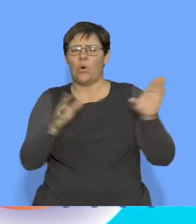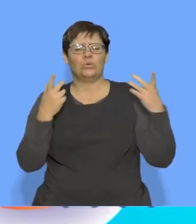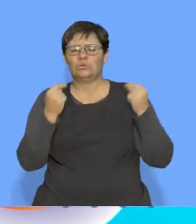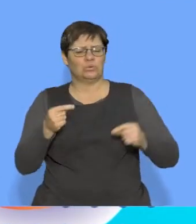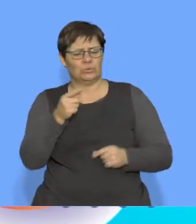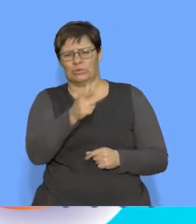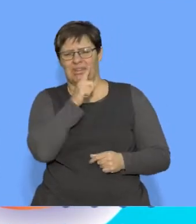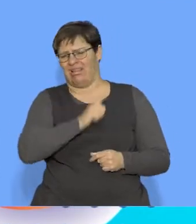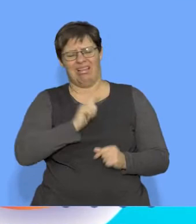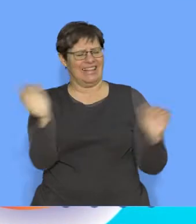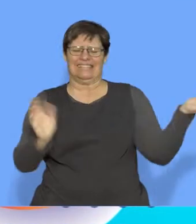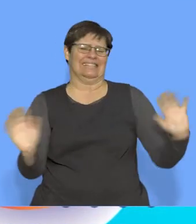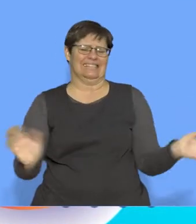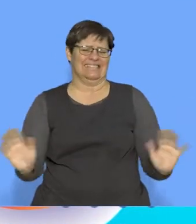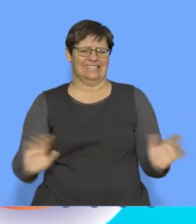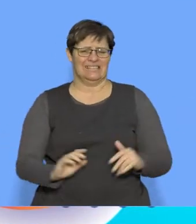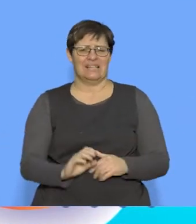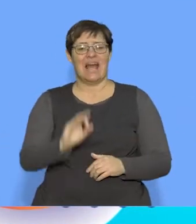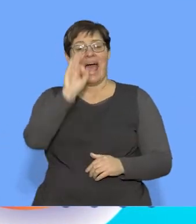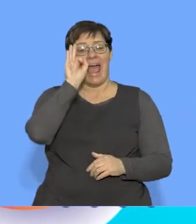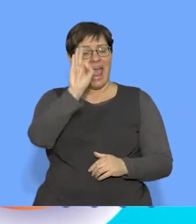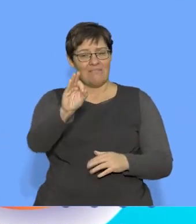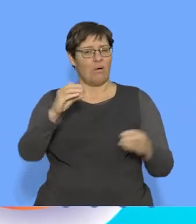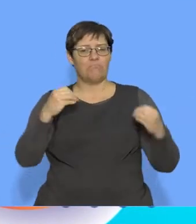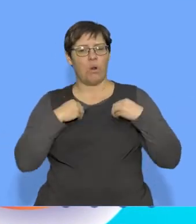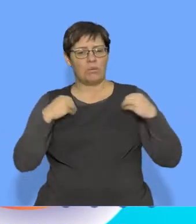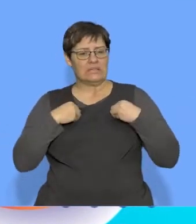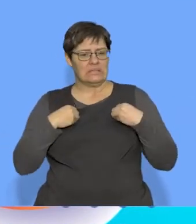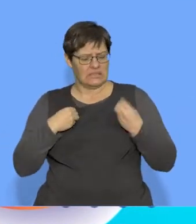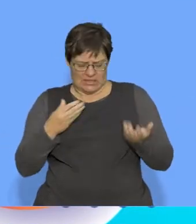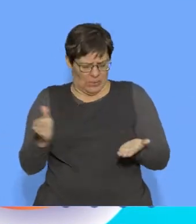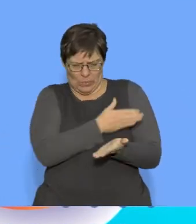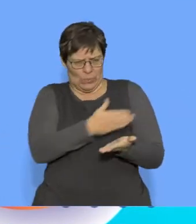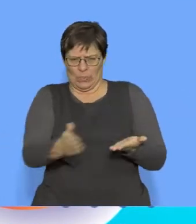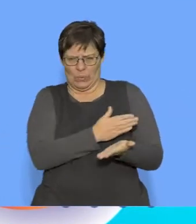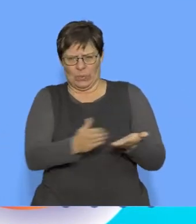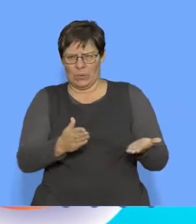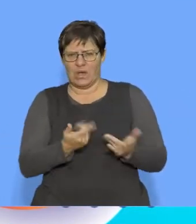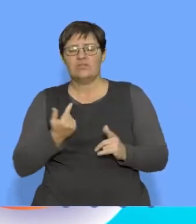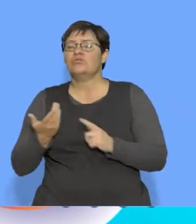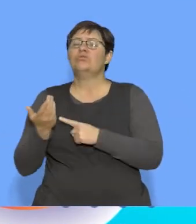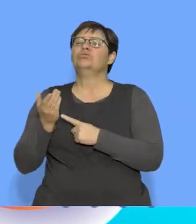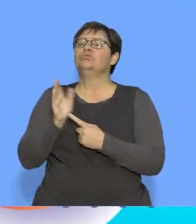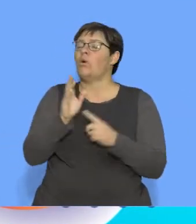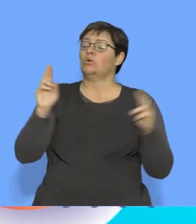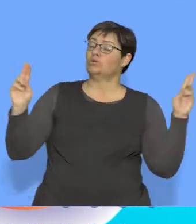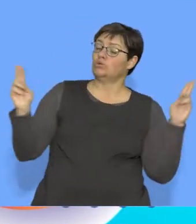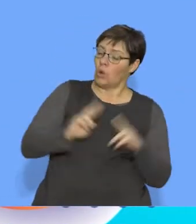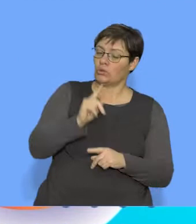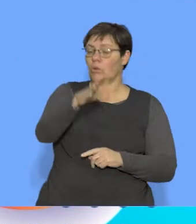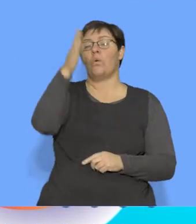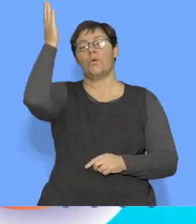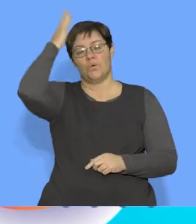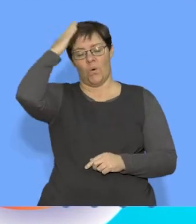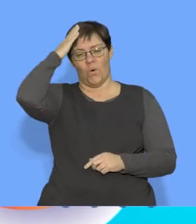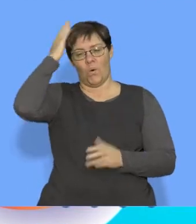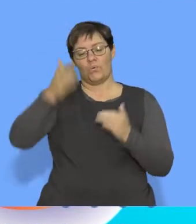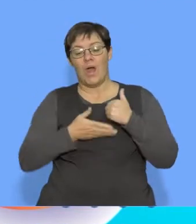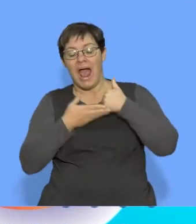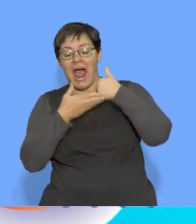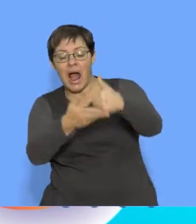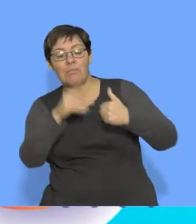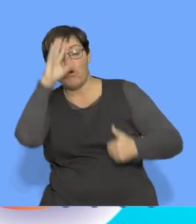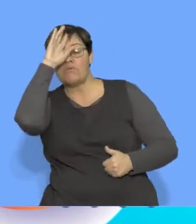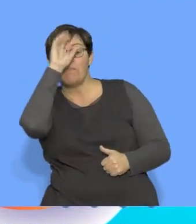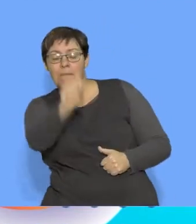Please don't even try to do that. The F property does not exist. It's just a shortcut so that we help